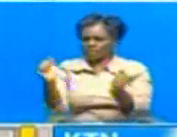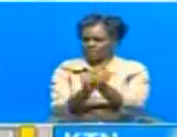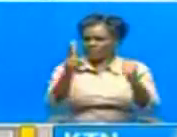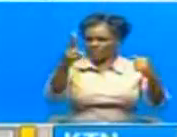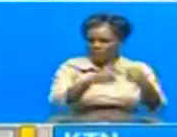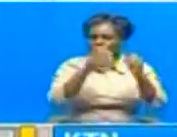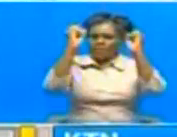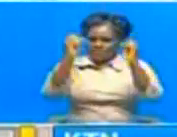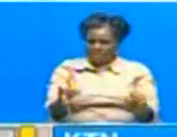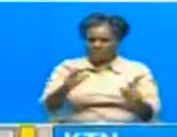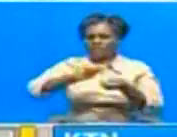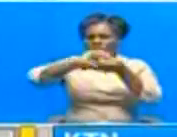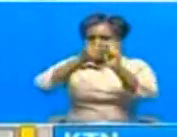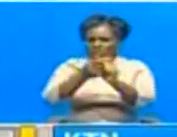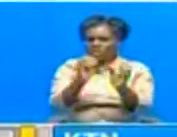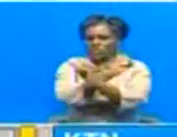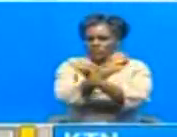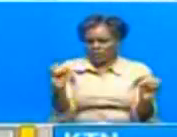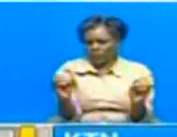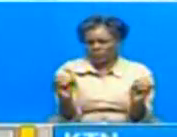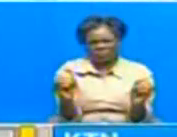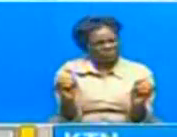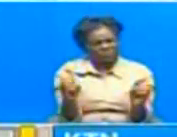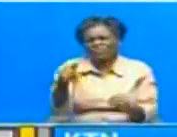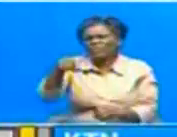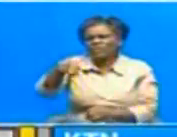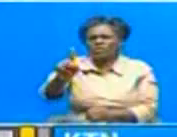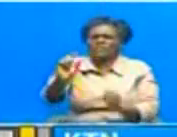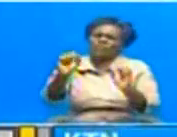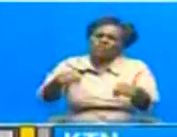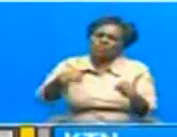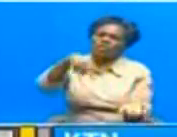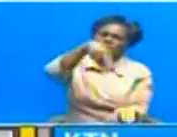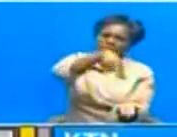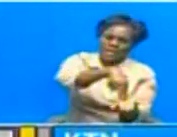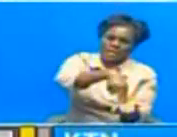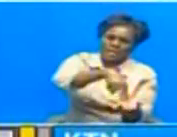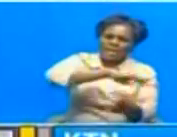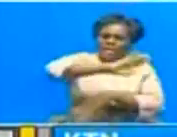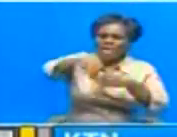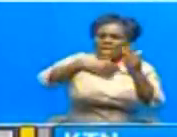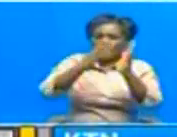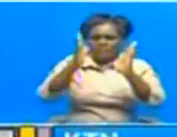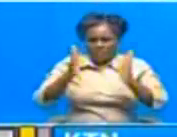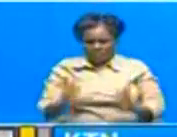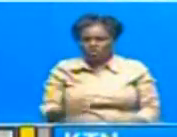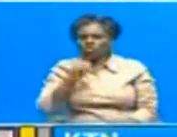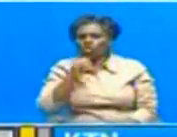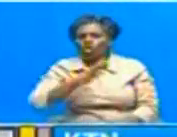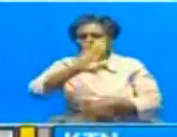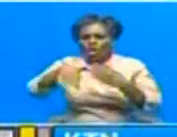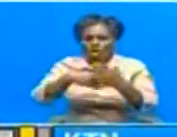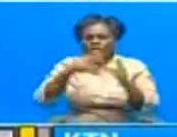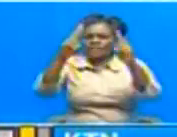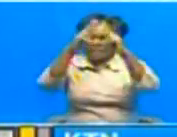elections. If nothing changes between now and then, would you vie? Everybody, not only Kenyans, but even